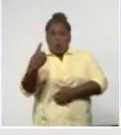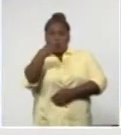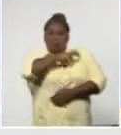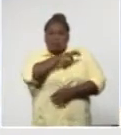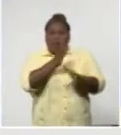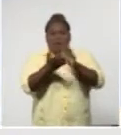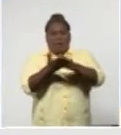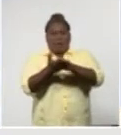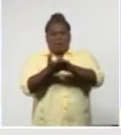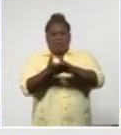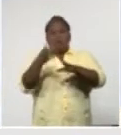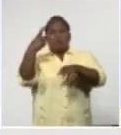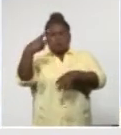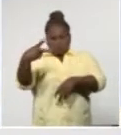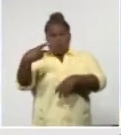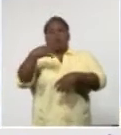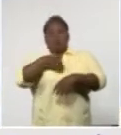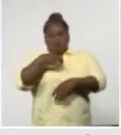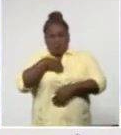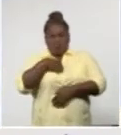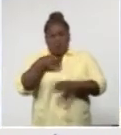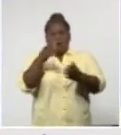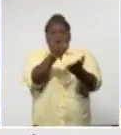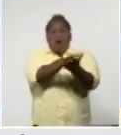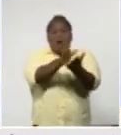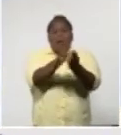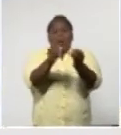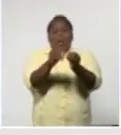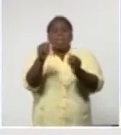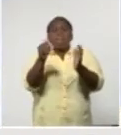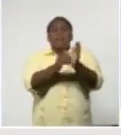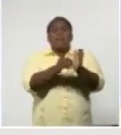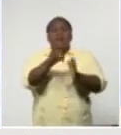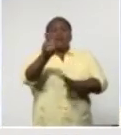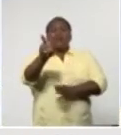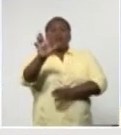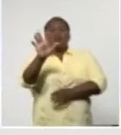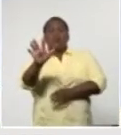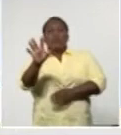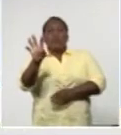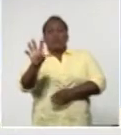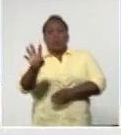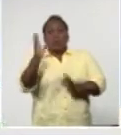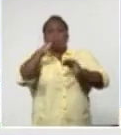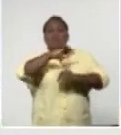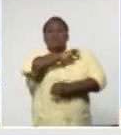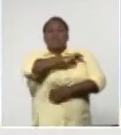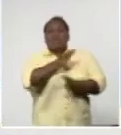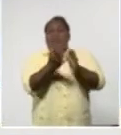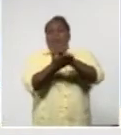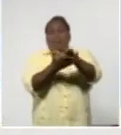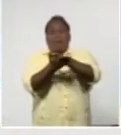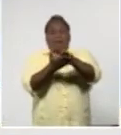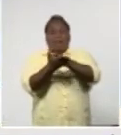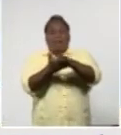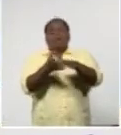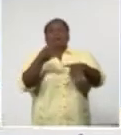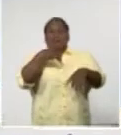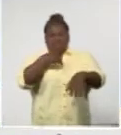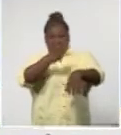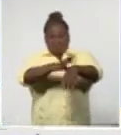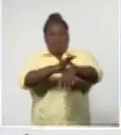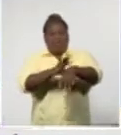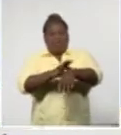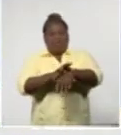Of the 3 cases diagnosed yesterday, only 1 was asymptomatic, the other 2 had symptoms.